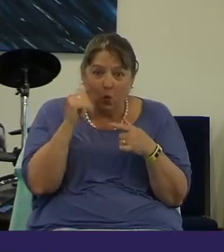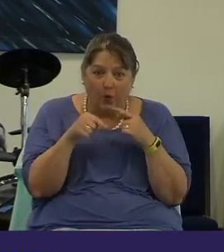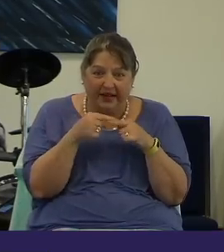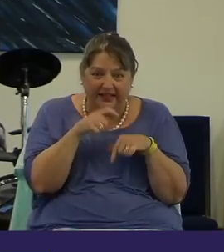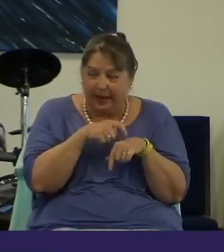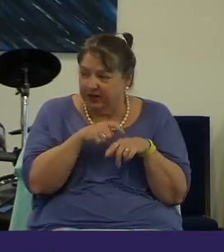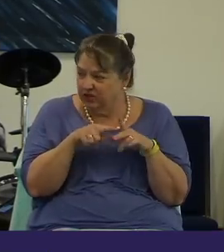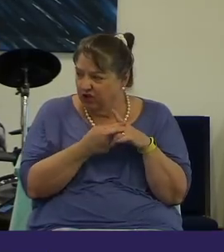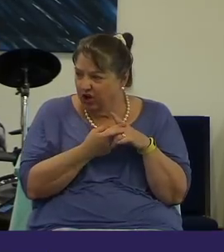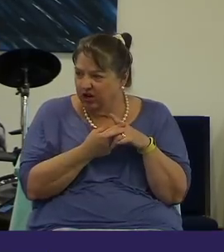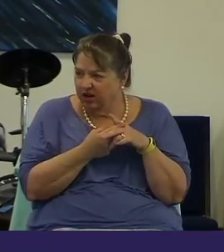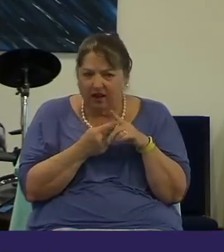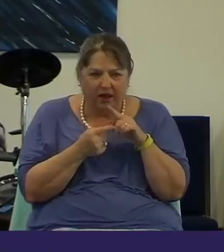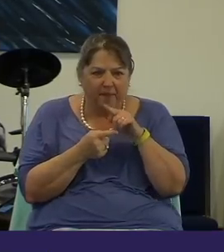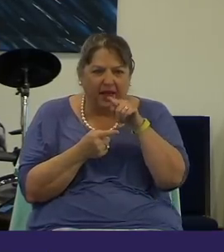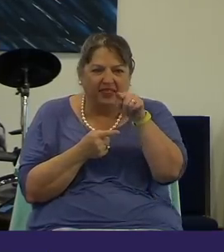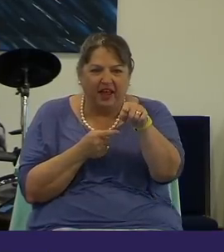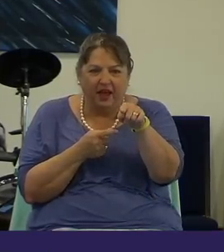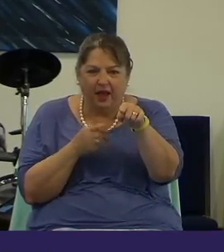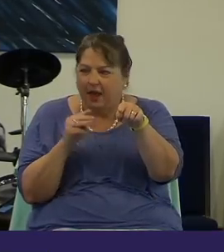His name is, if I can think.